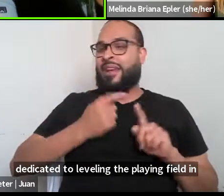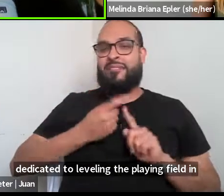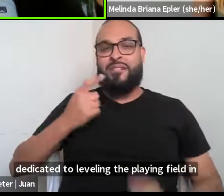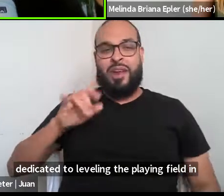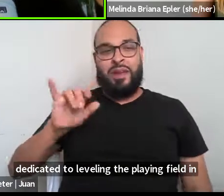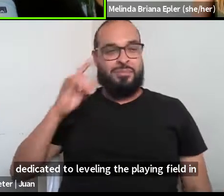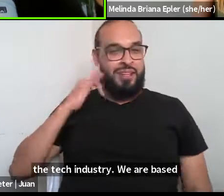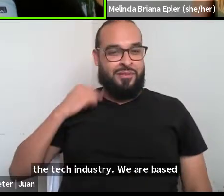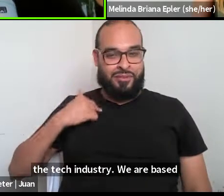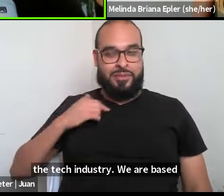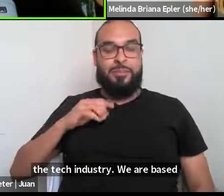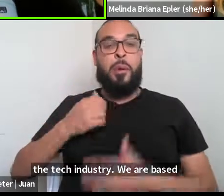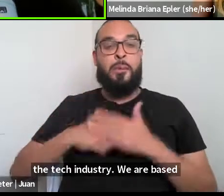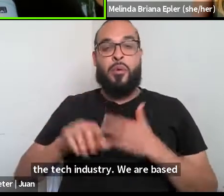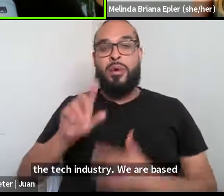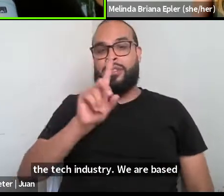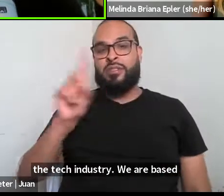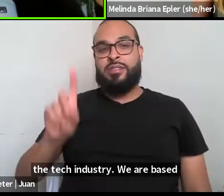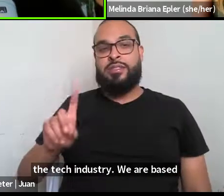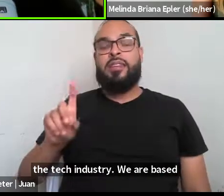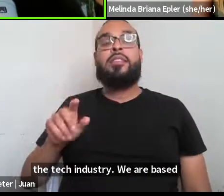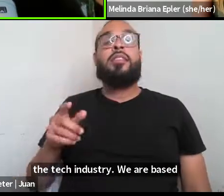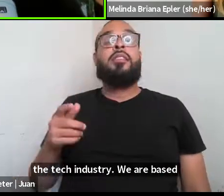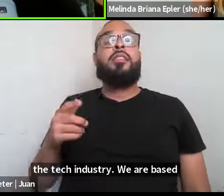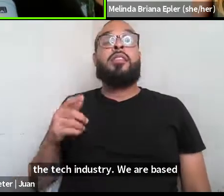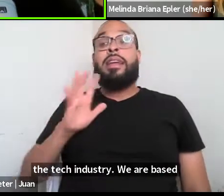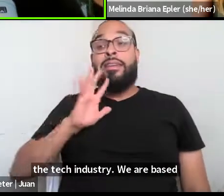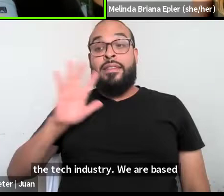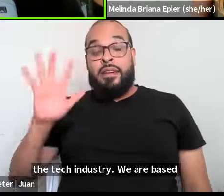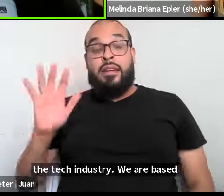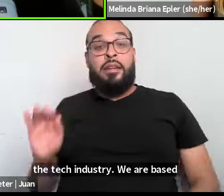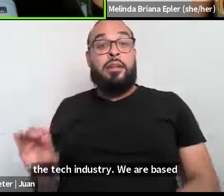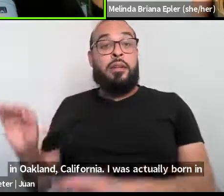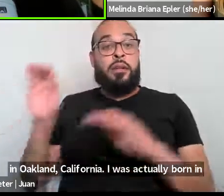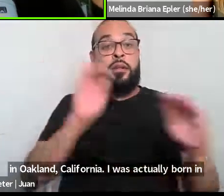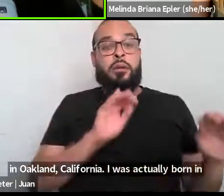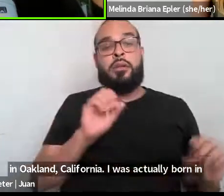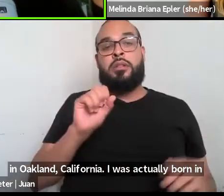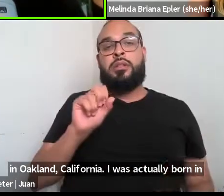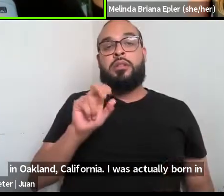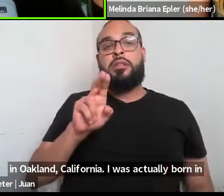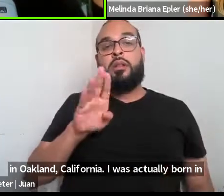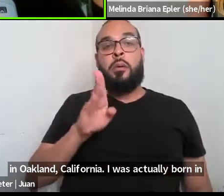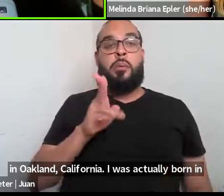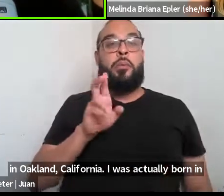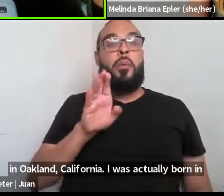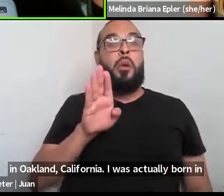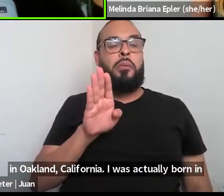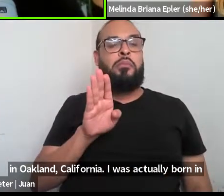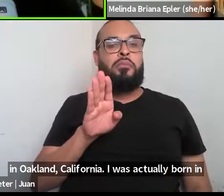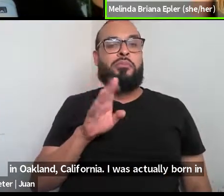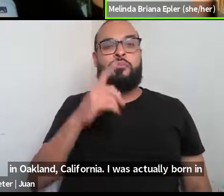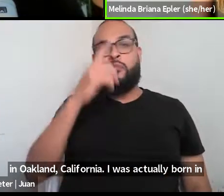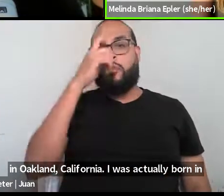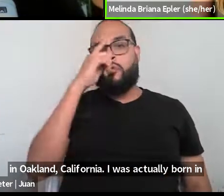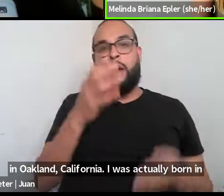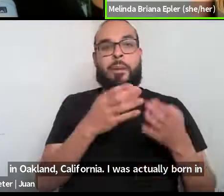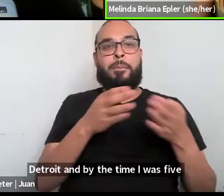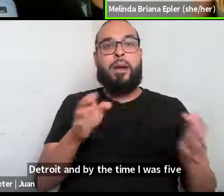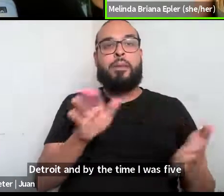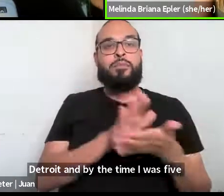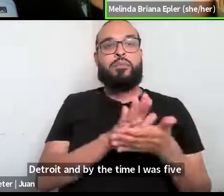And by the time I was about 5, we moved to a suburb for the public school